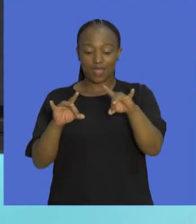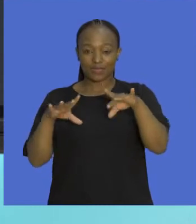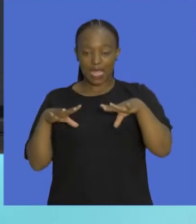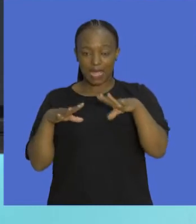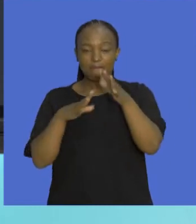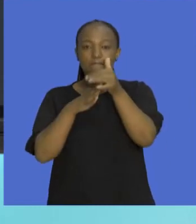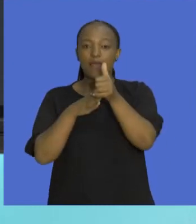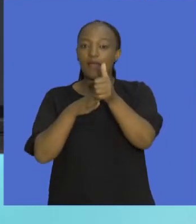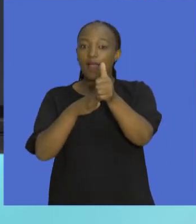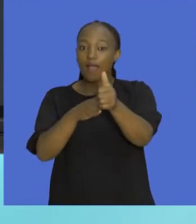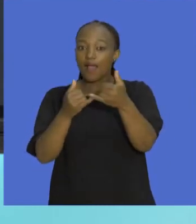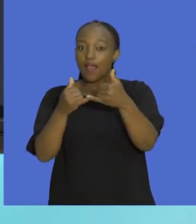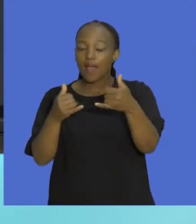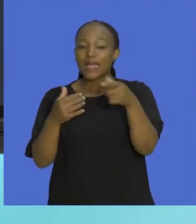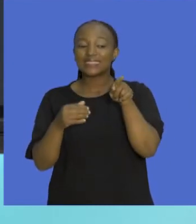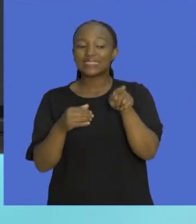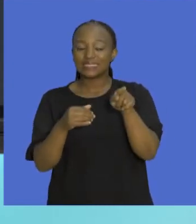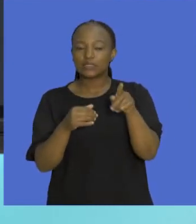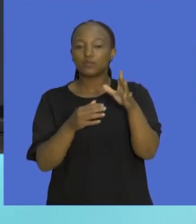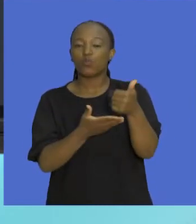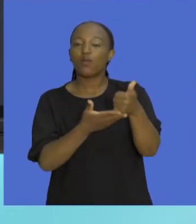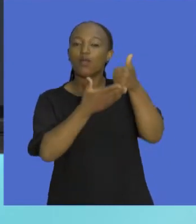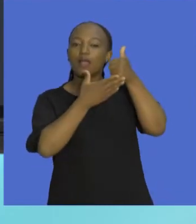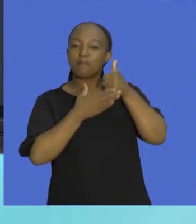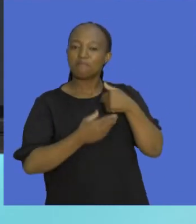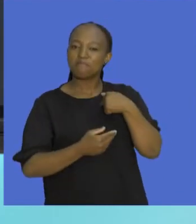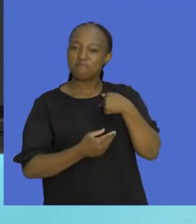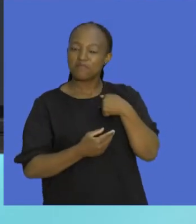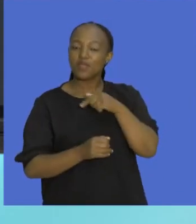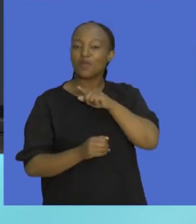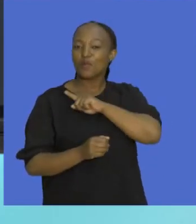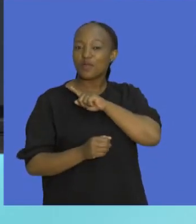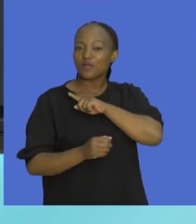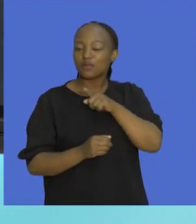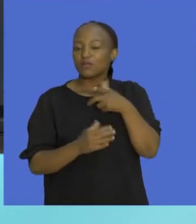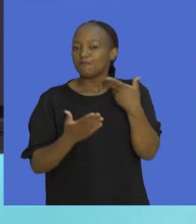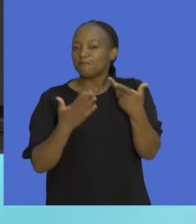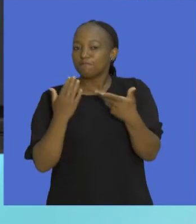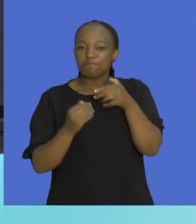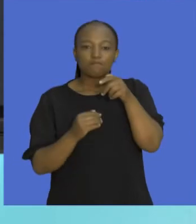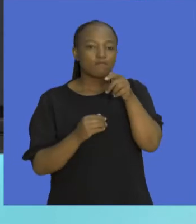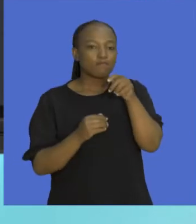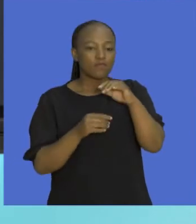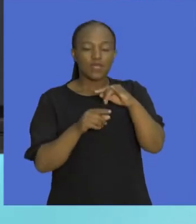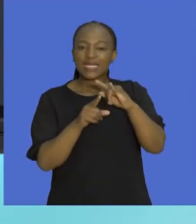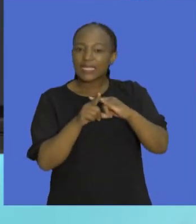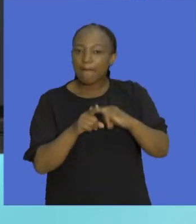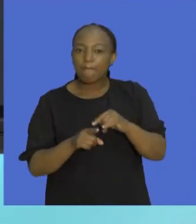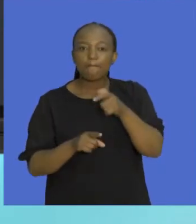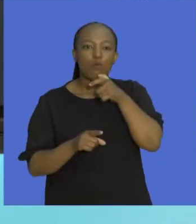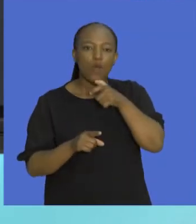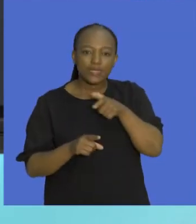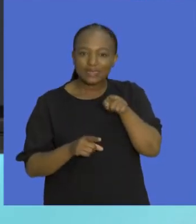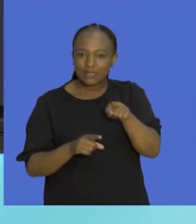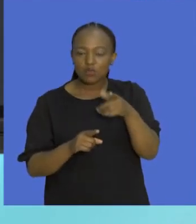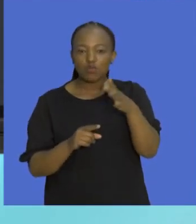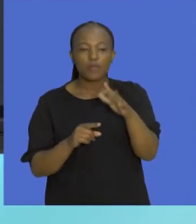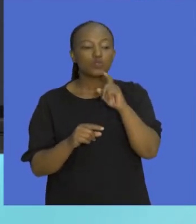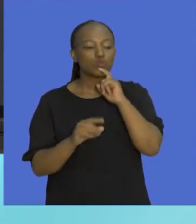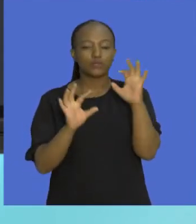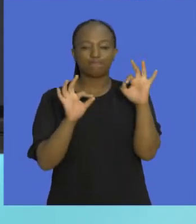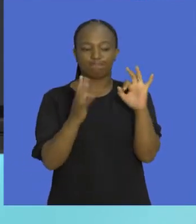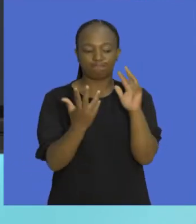guideline serves as our point of reference in as far as the wording keywords that must be used in the